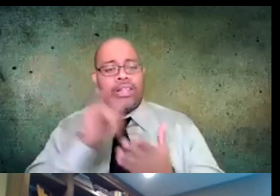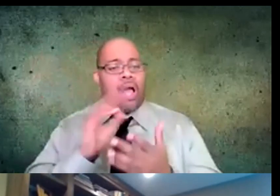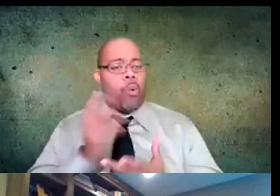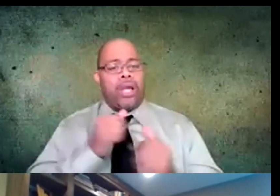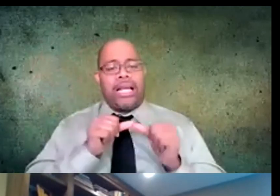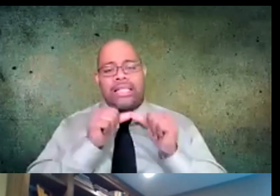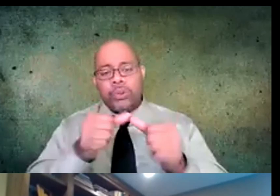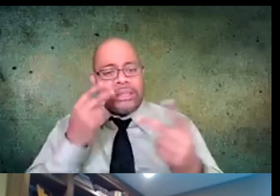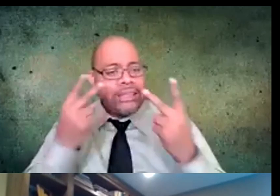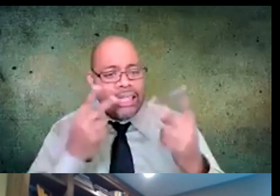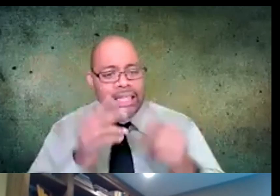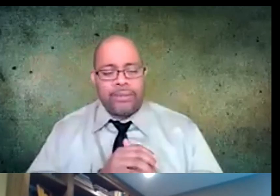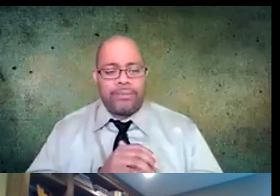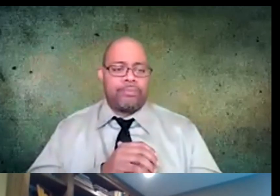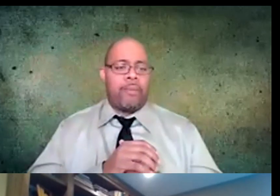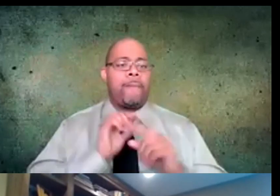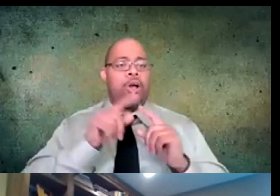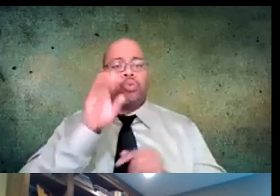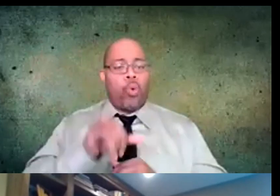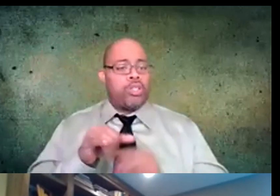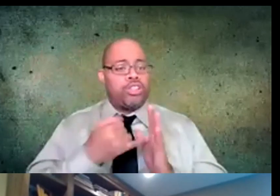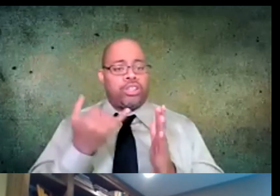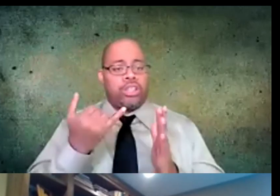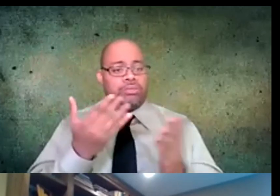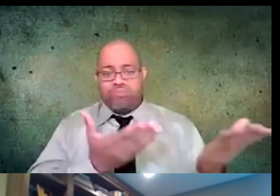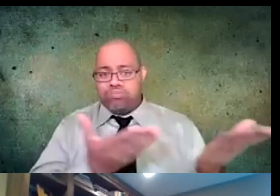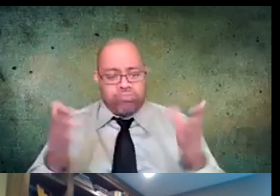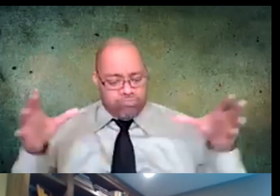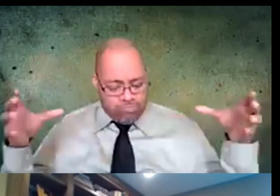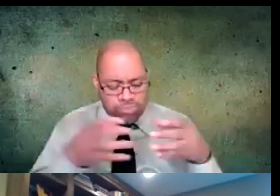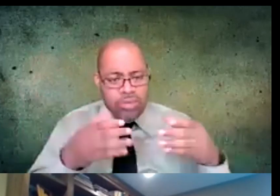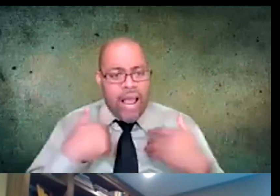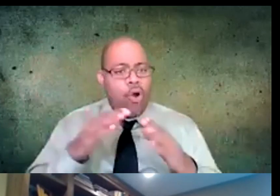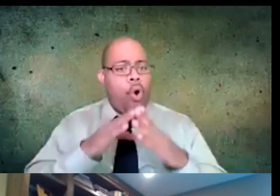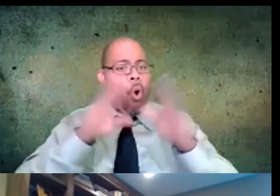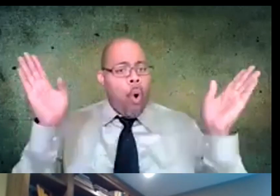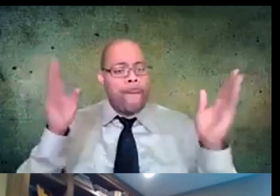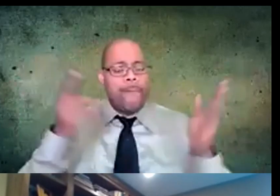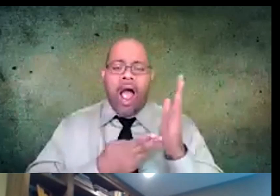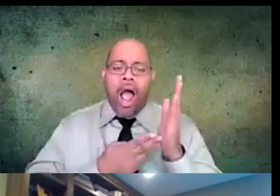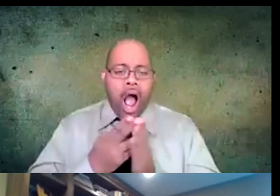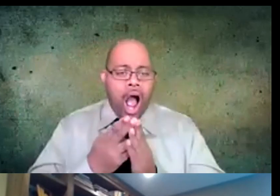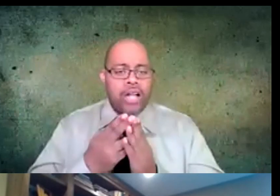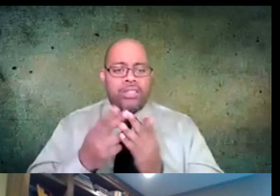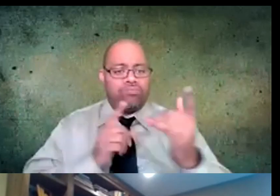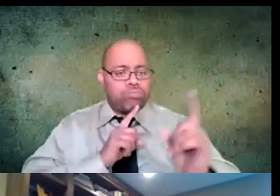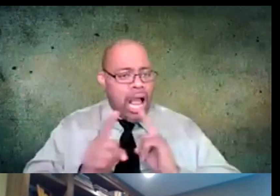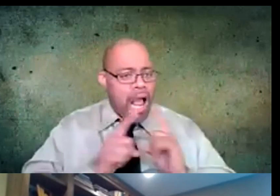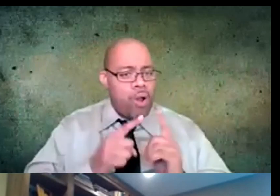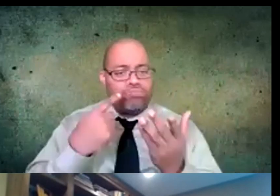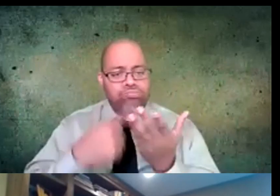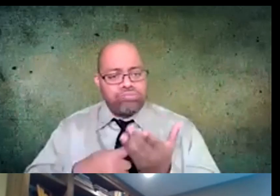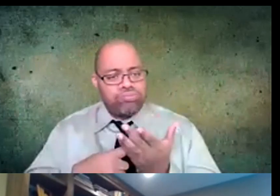to see. But Tony just brought us all together. We had open and honest dialogue